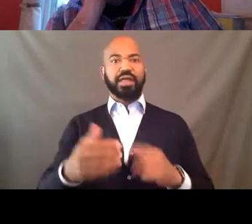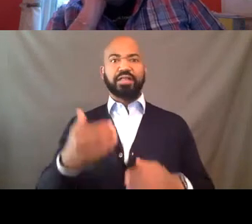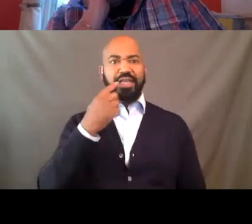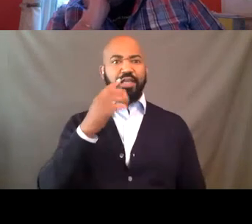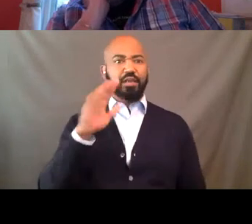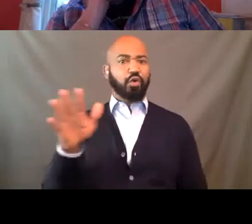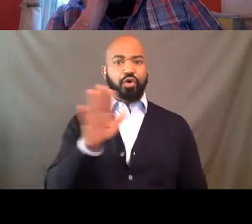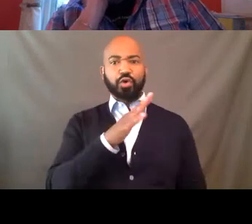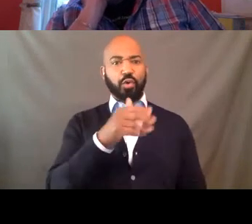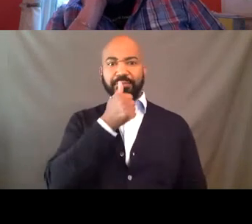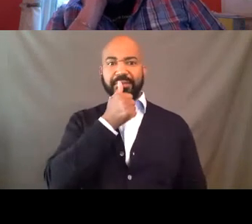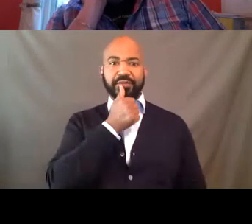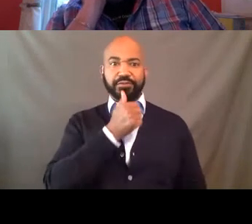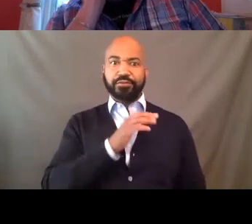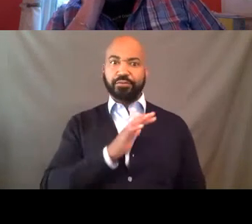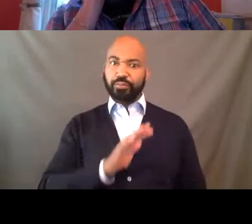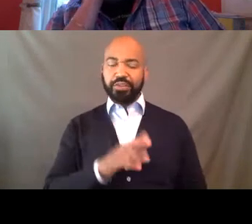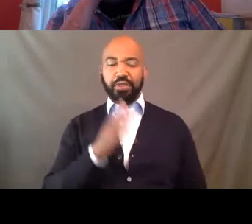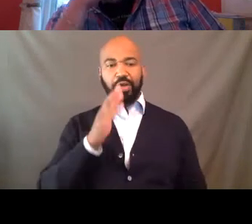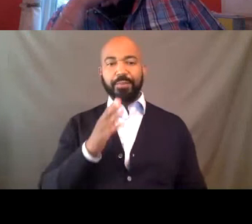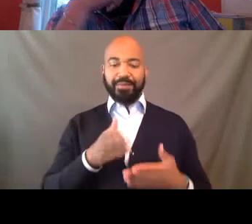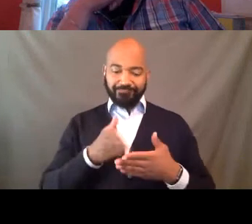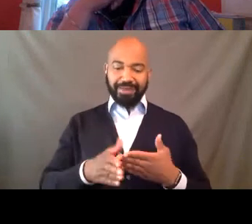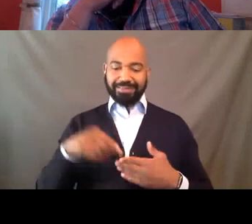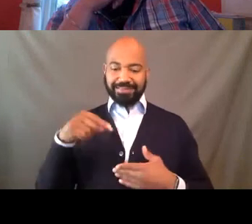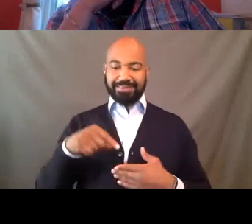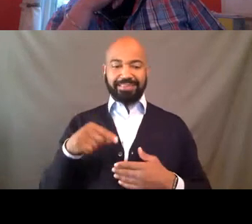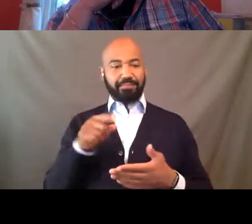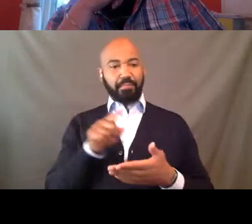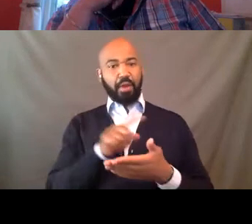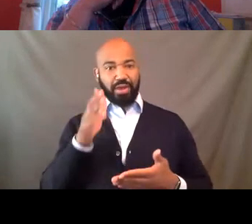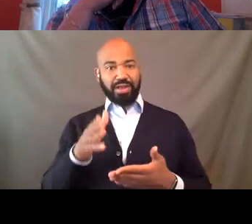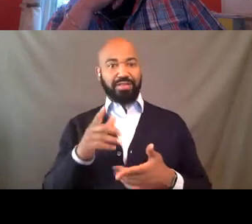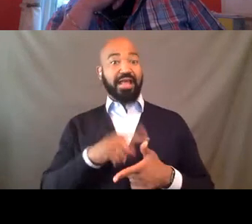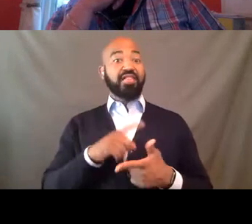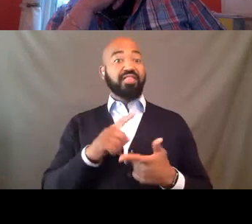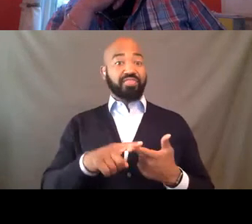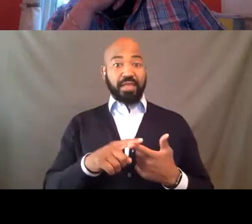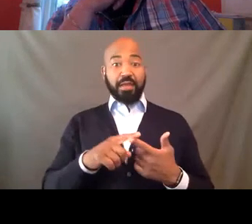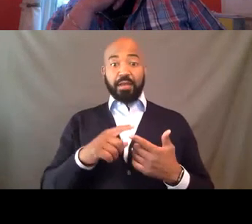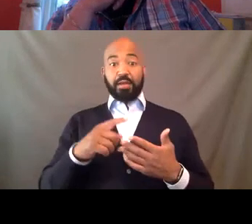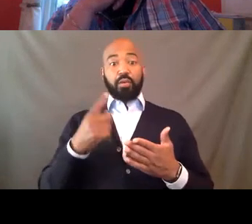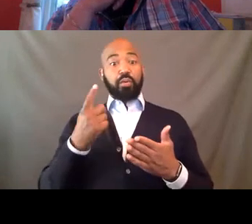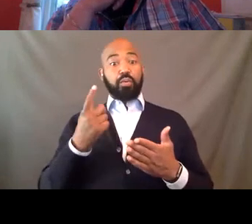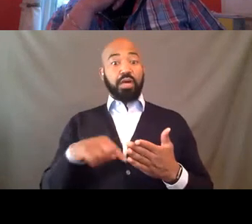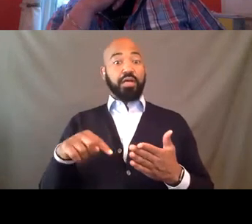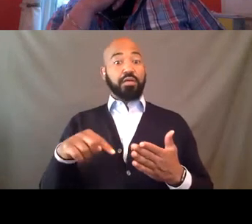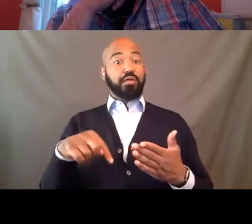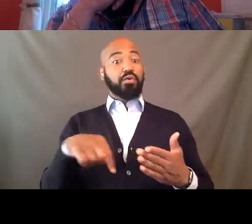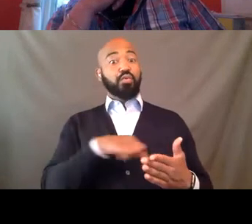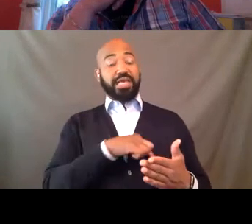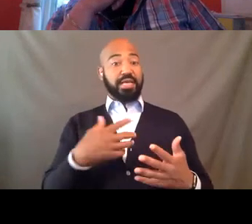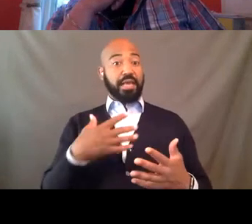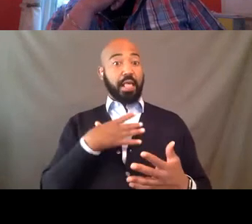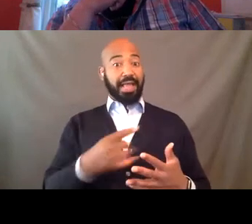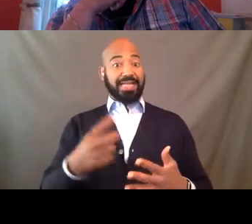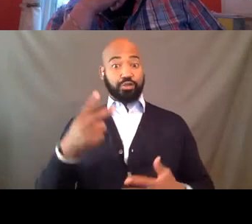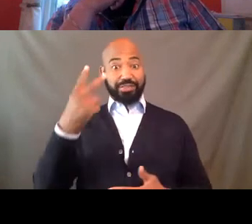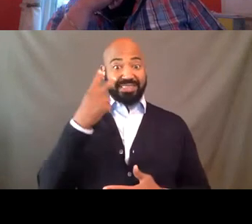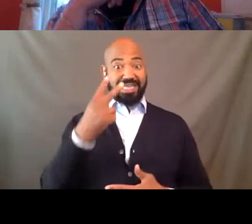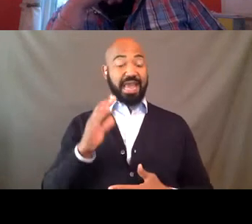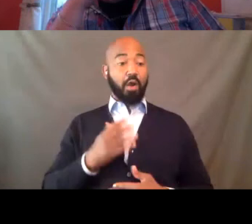this, and we'll be finalizing this within this month, and then we'll present what we would like to see is